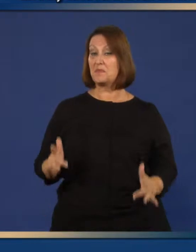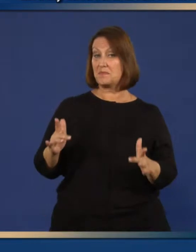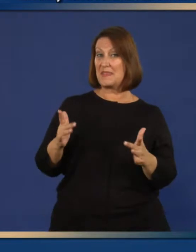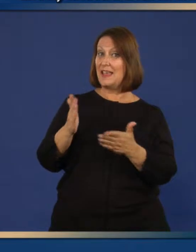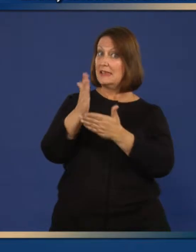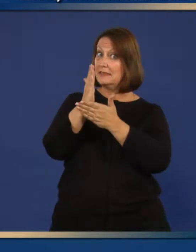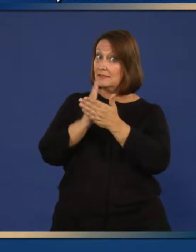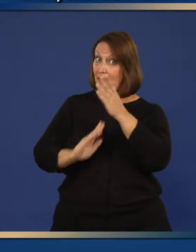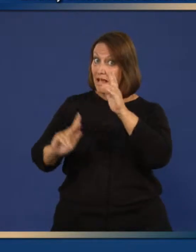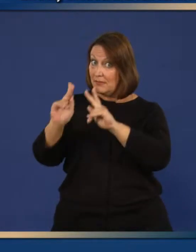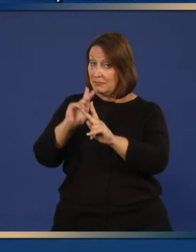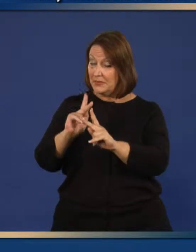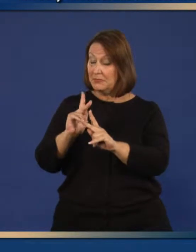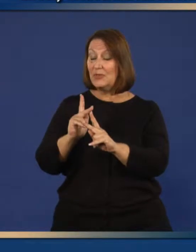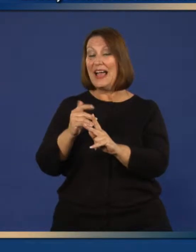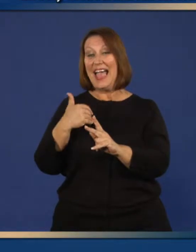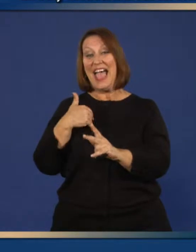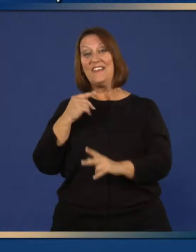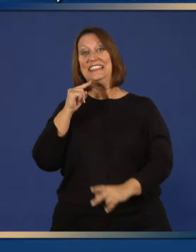Severe problems.